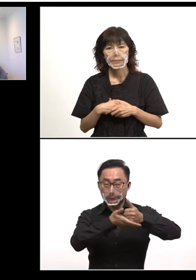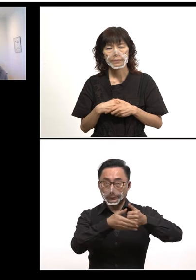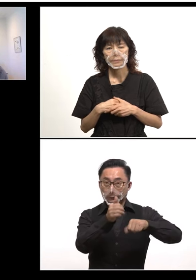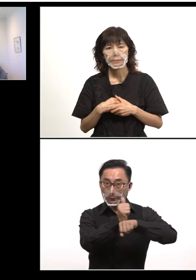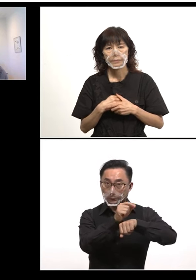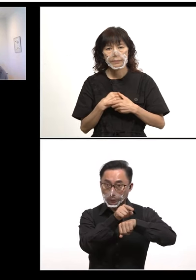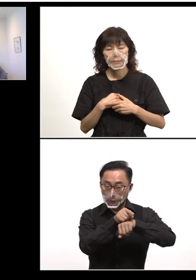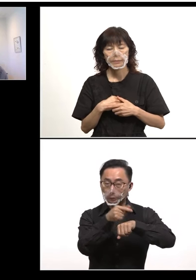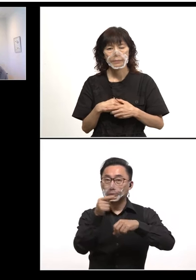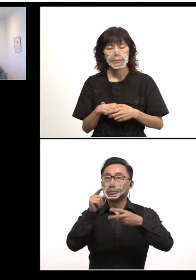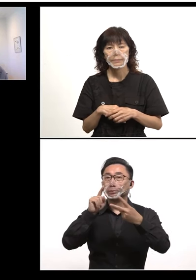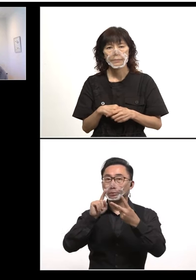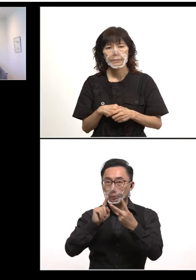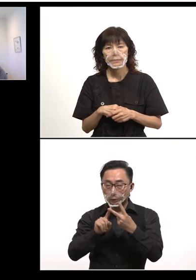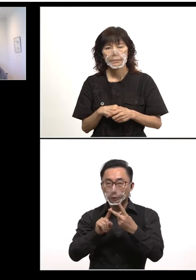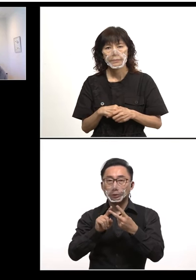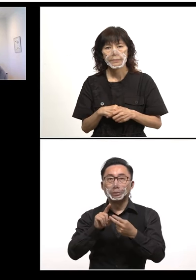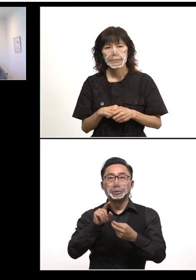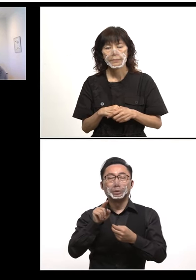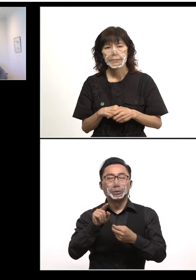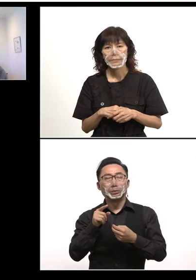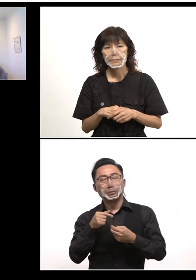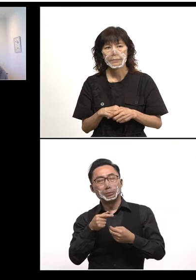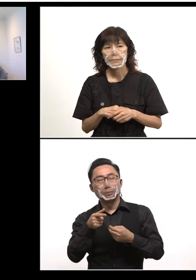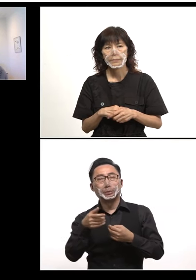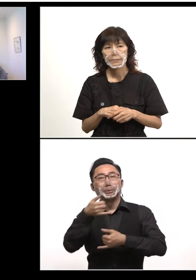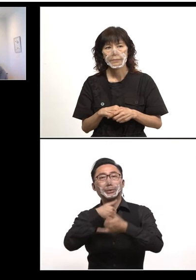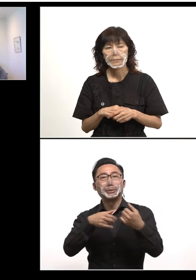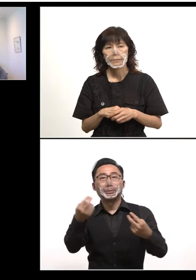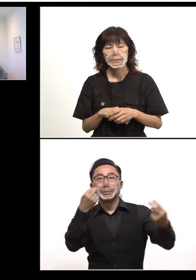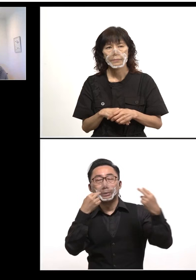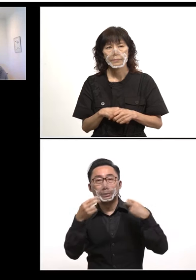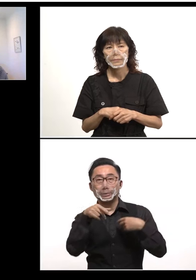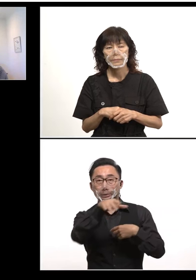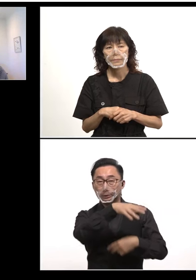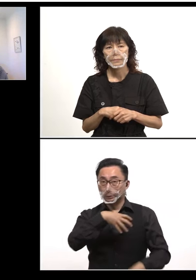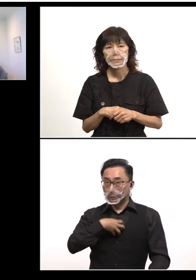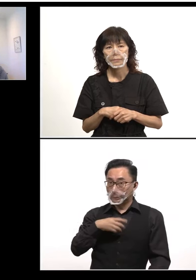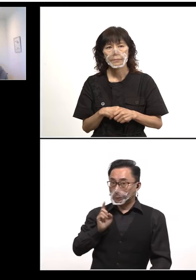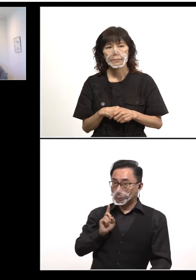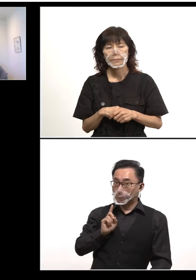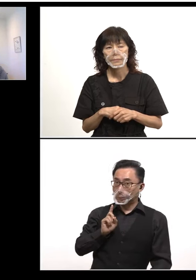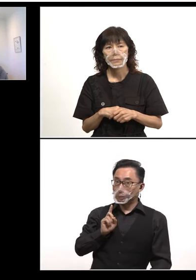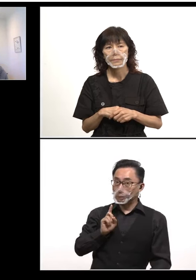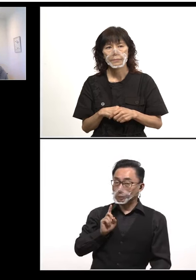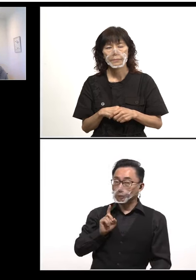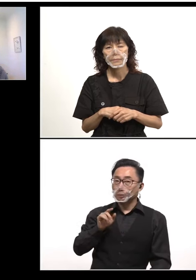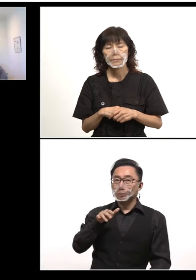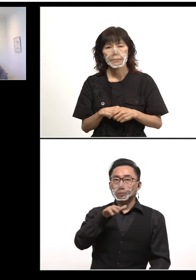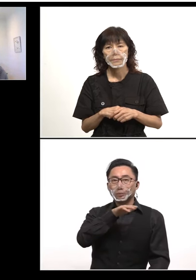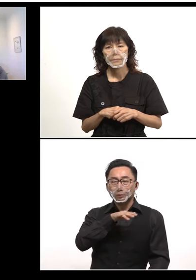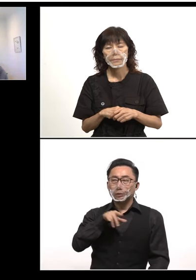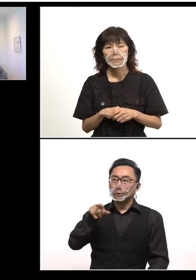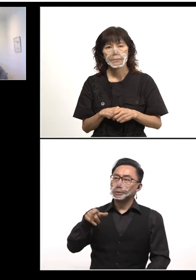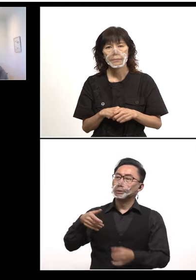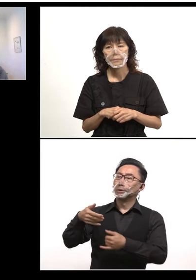how people are viewing performances and this sort of this community versus professional discussion